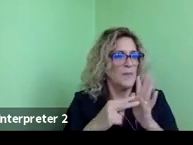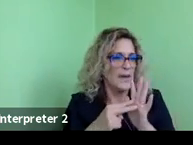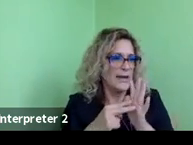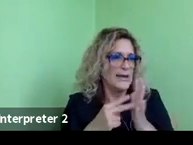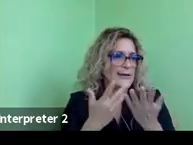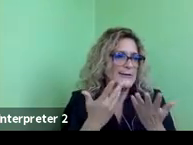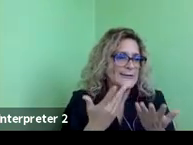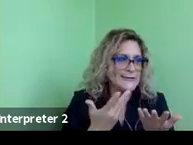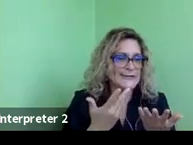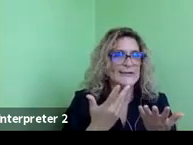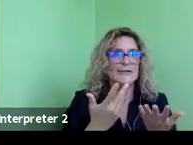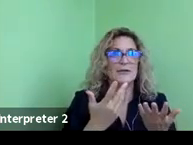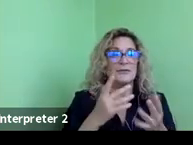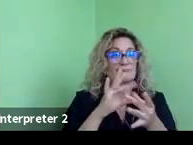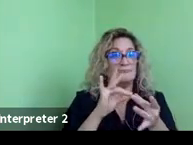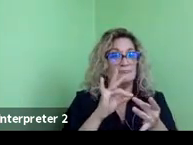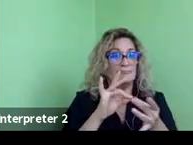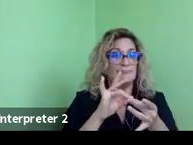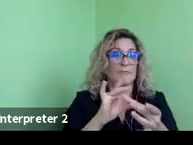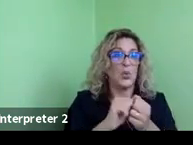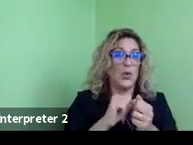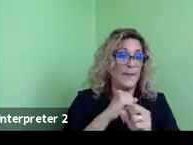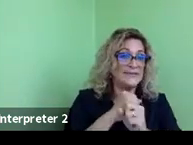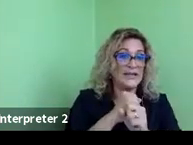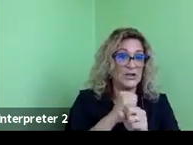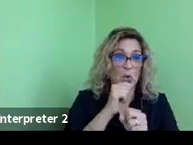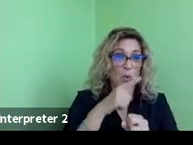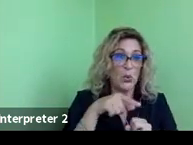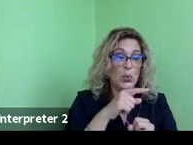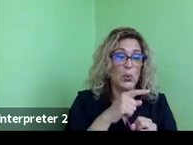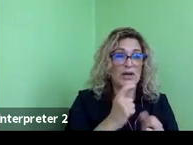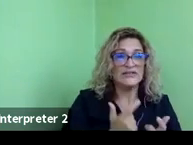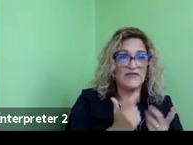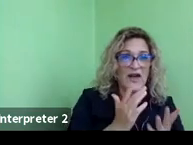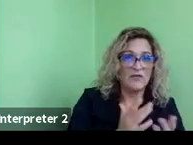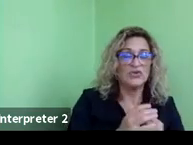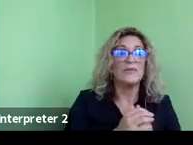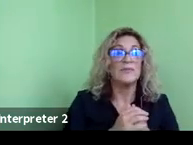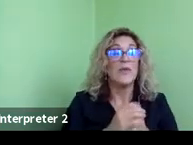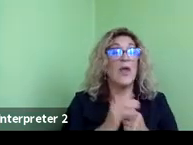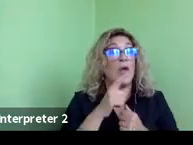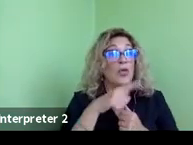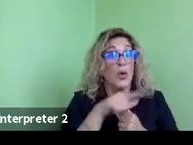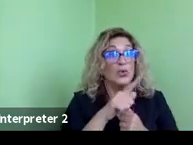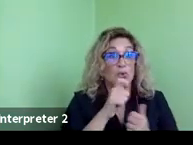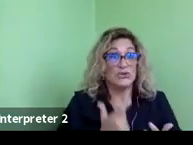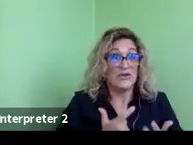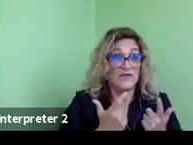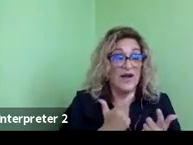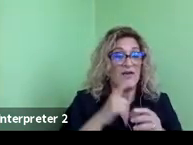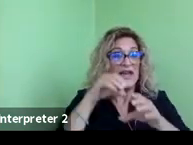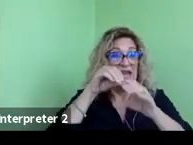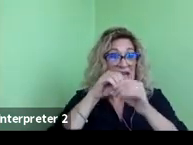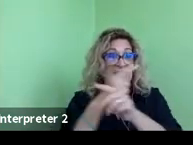around protections for survivors who are in hospital systems might be a great idea, looking at that from a